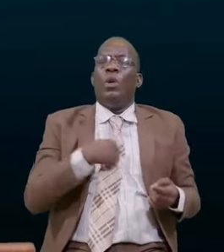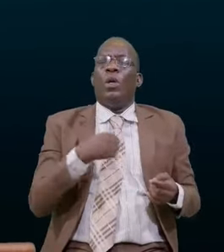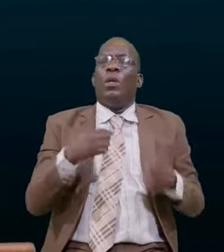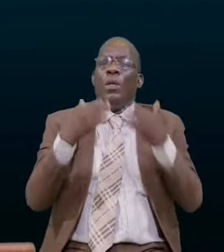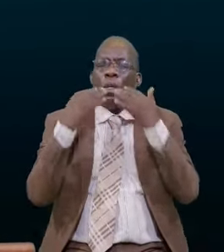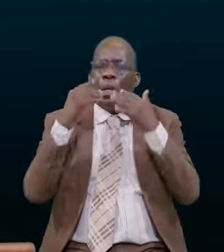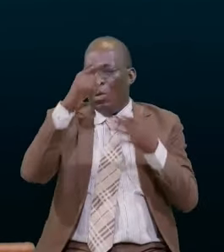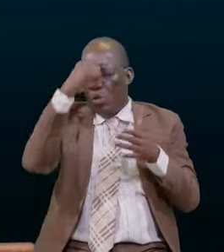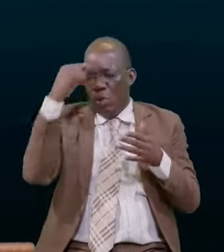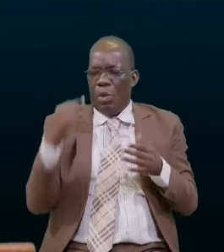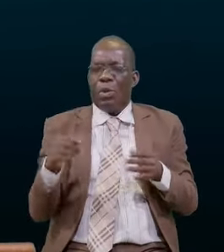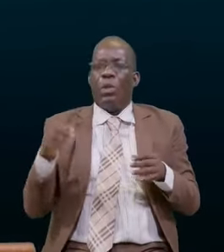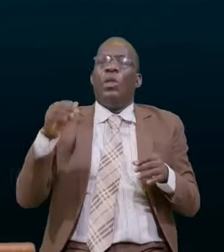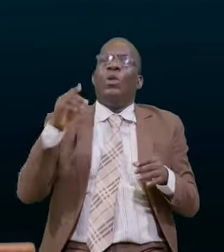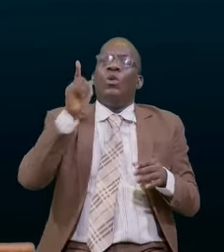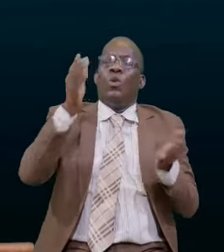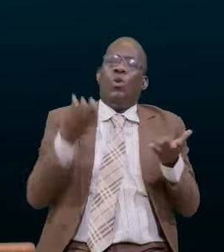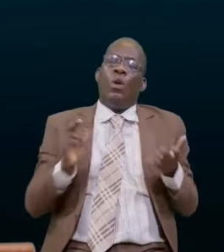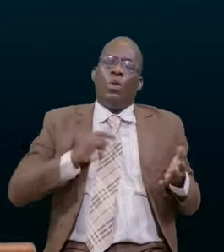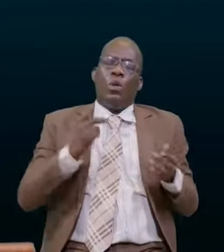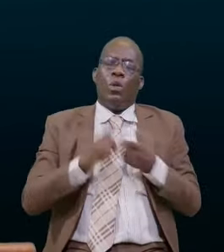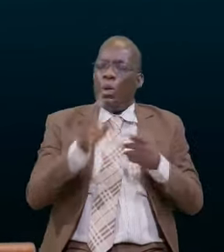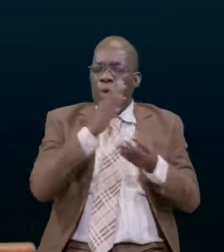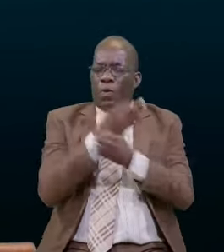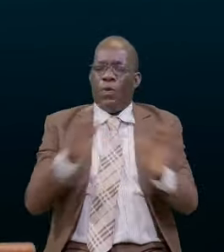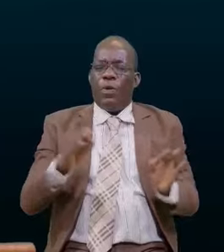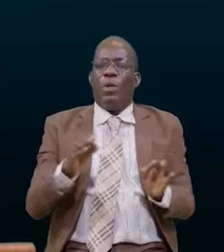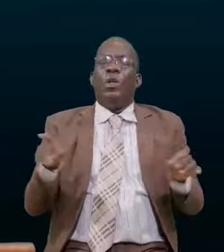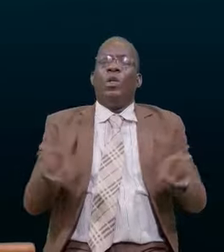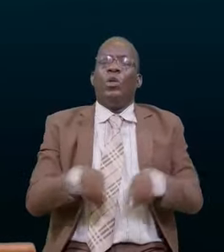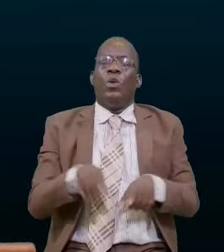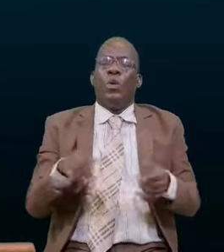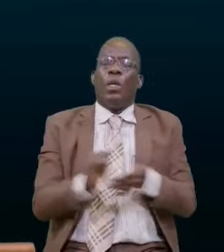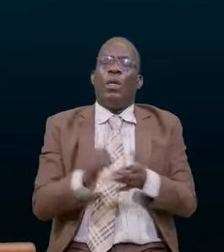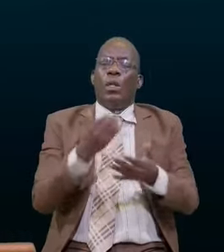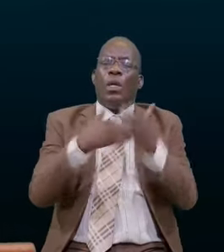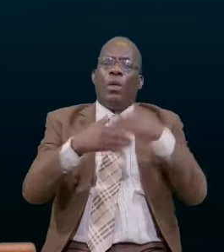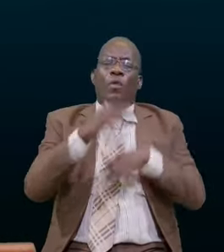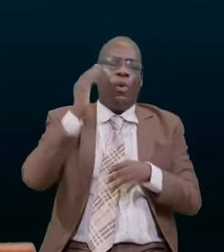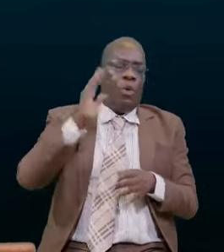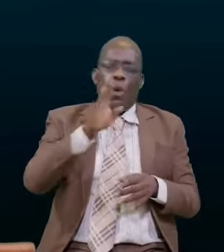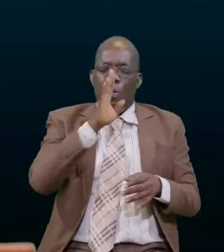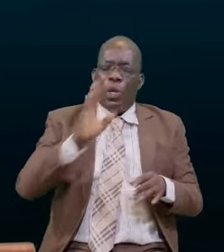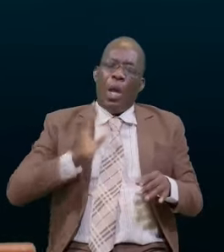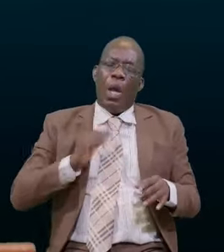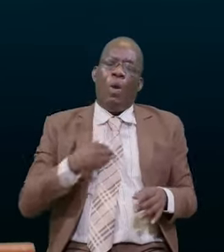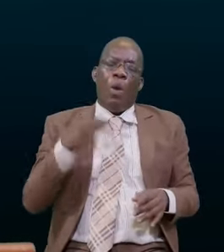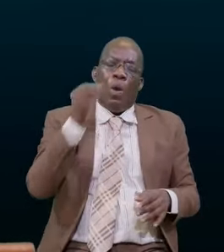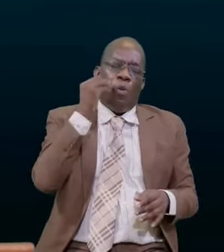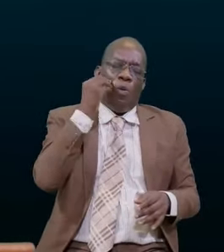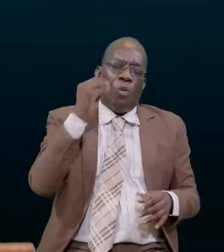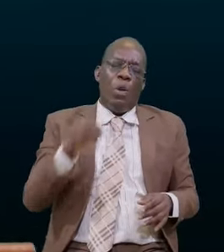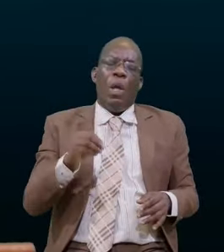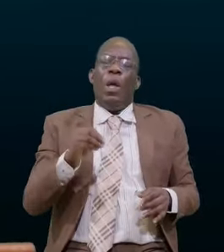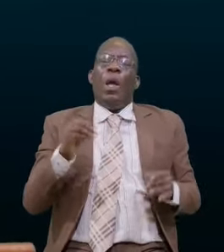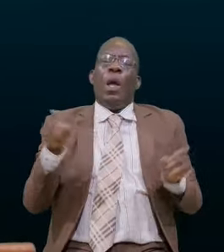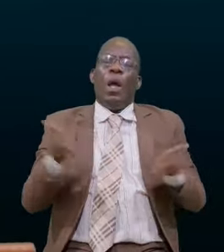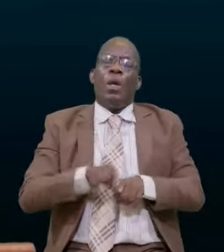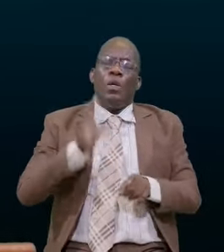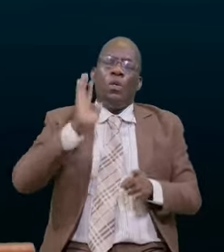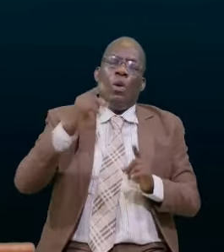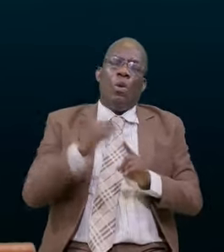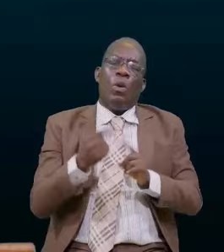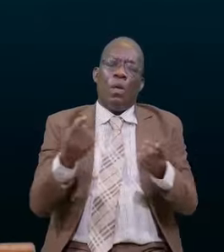sin oh Lord so that heaven can be our home father and pray in the name of Jesus as your word has gone out this morning and we have